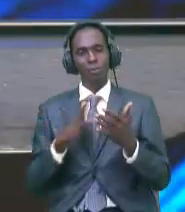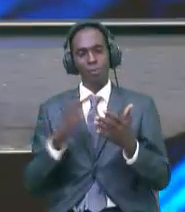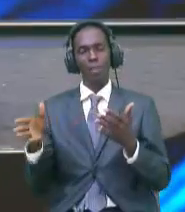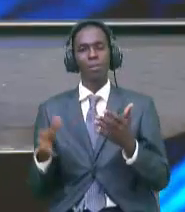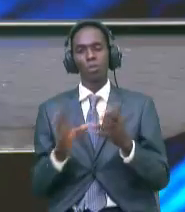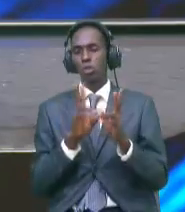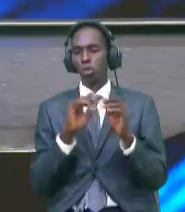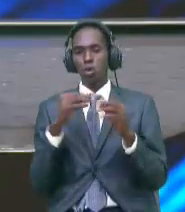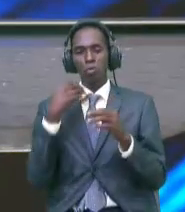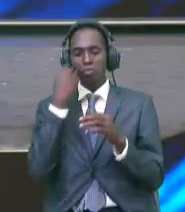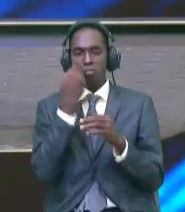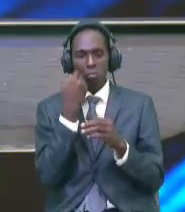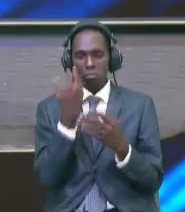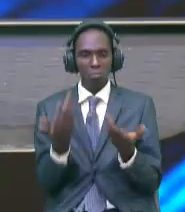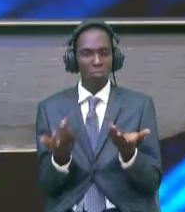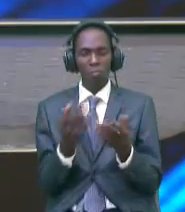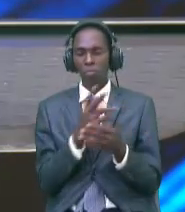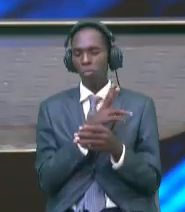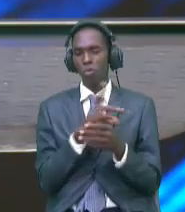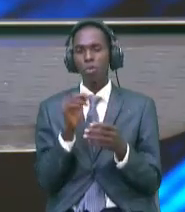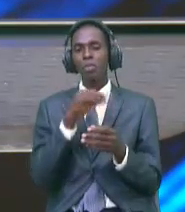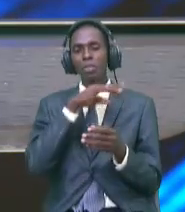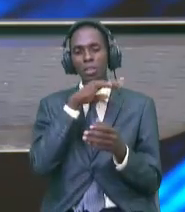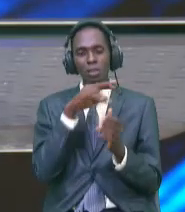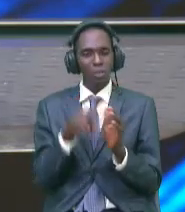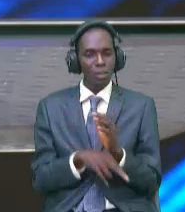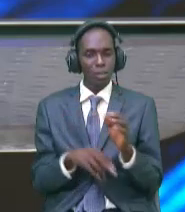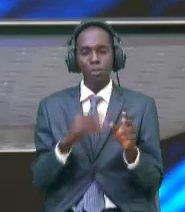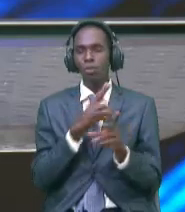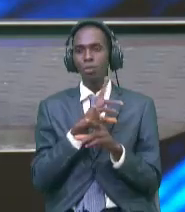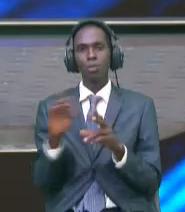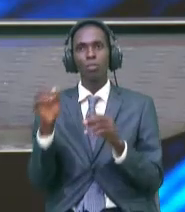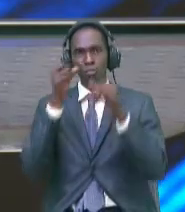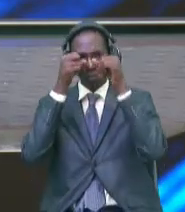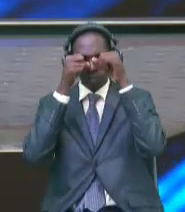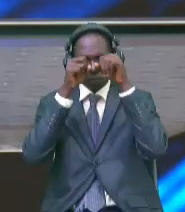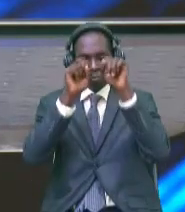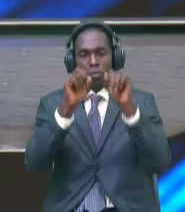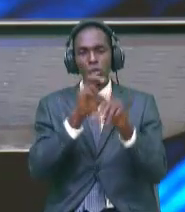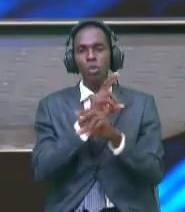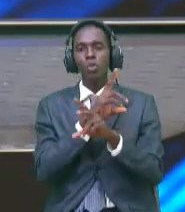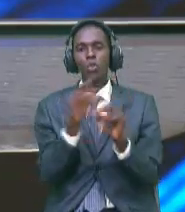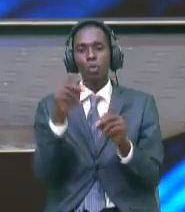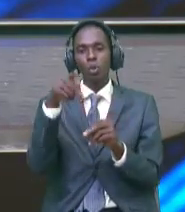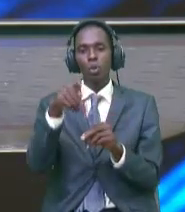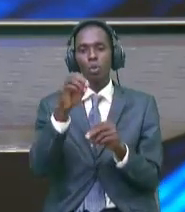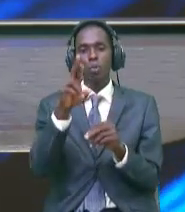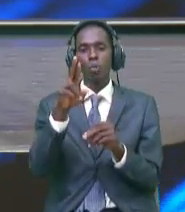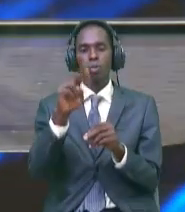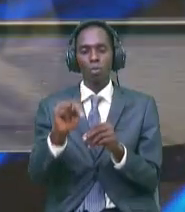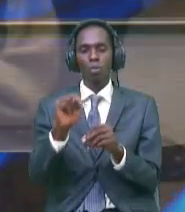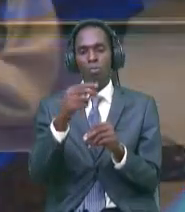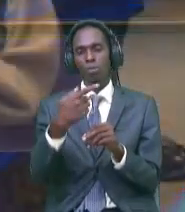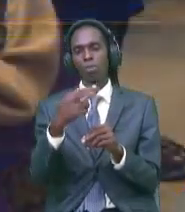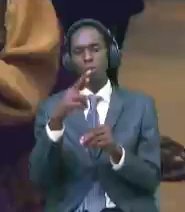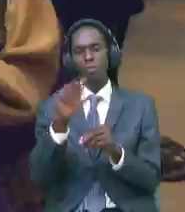fornication, no uncleanness, no lasciviousness, no pornography, and there is no